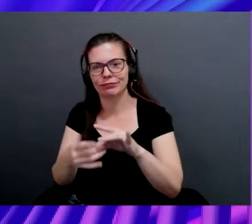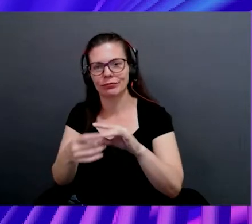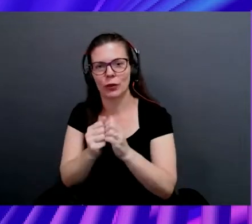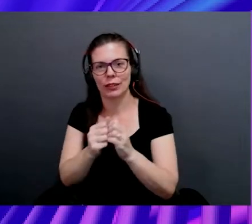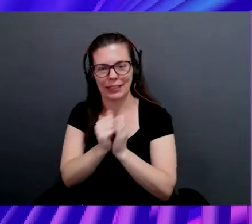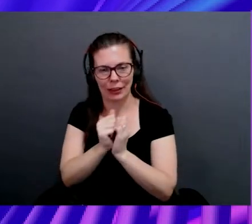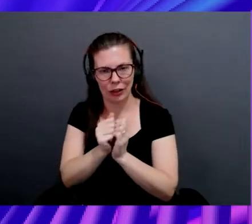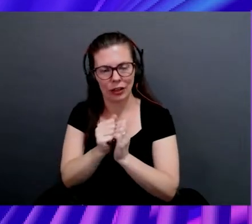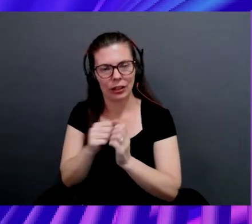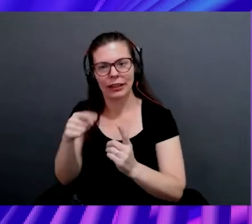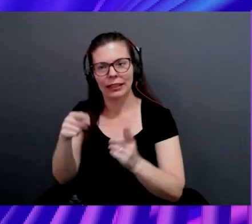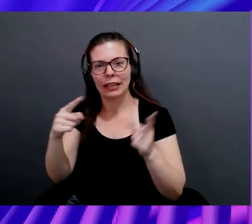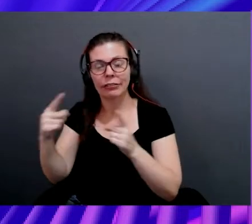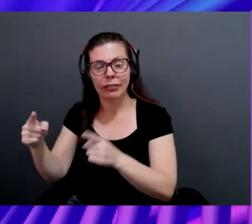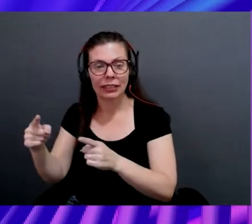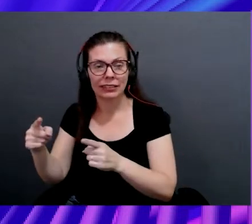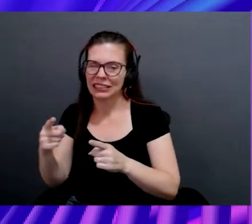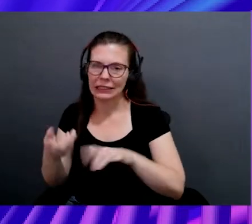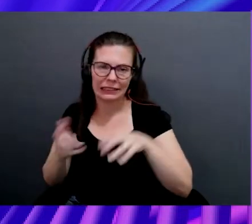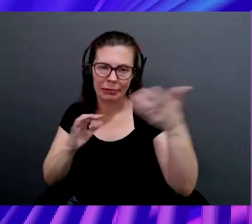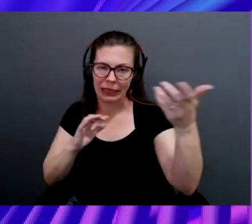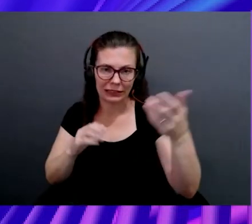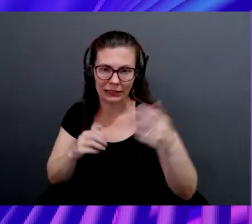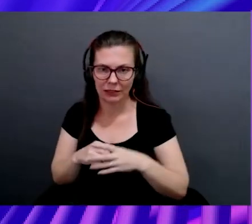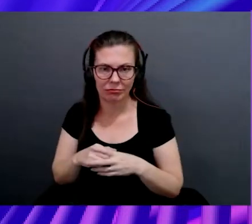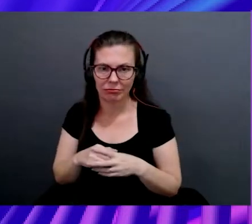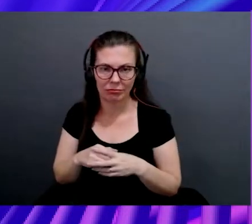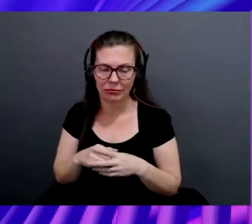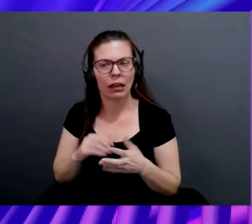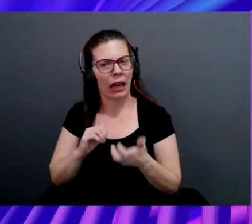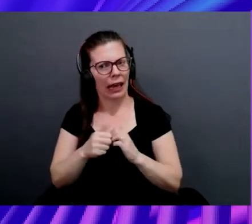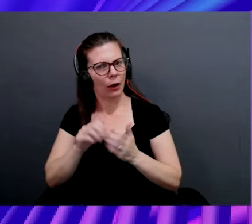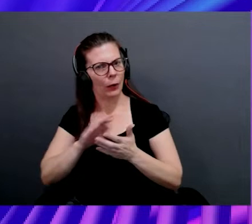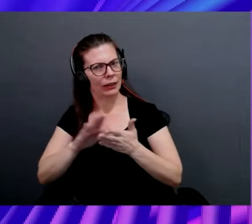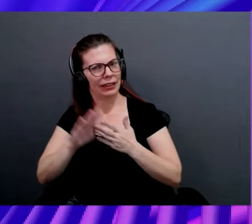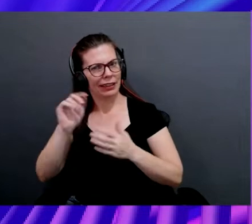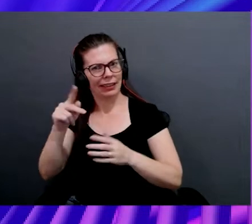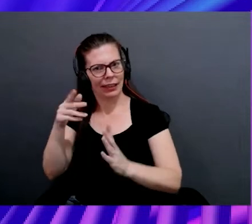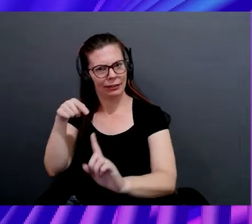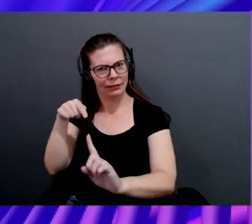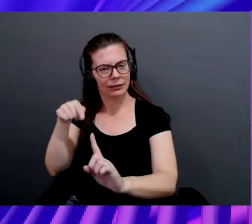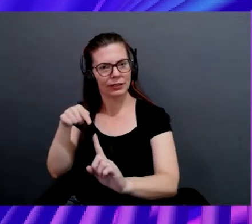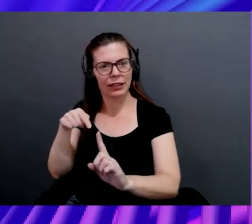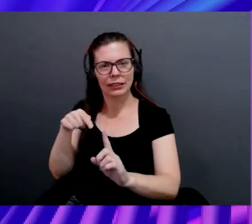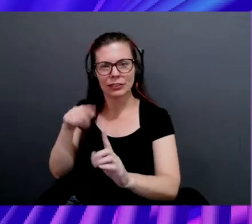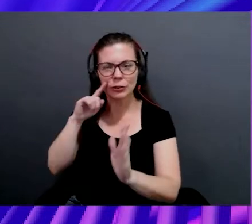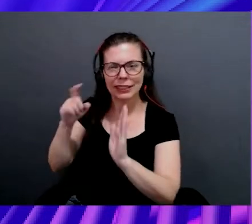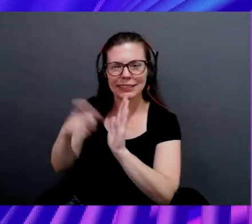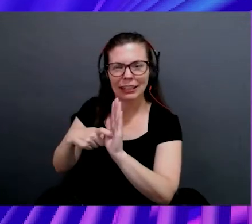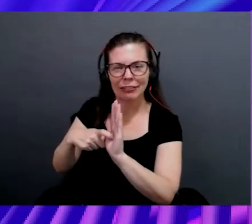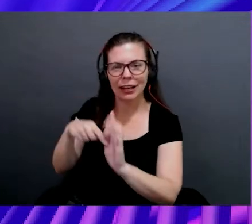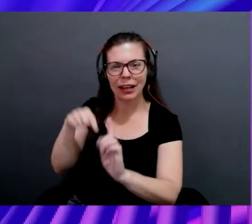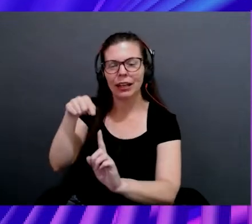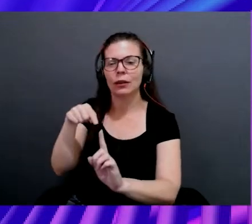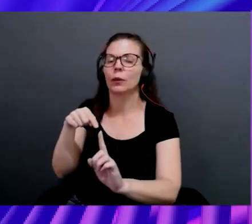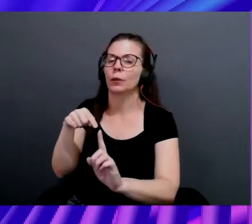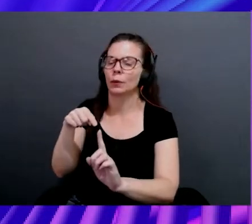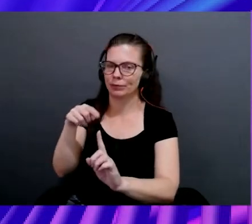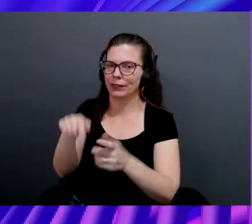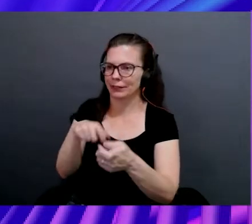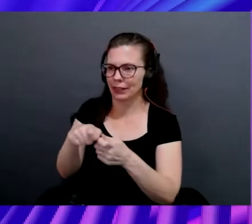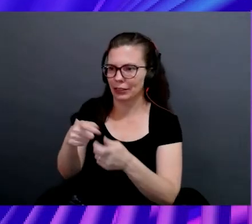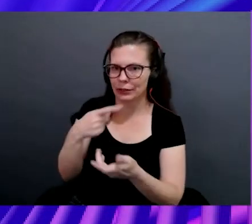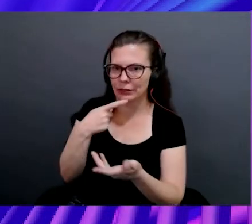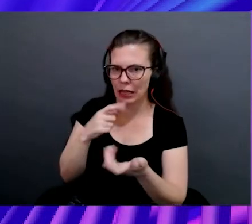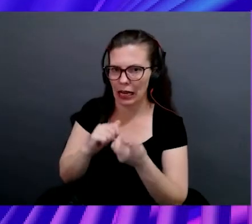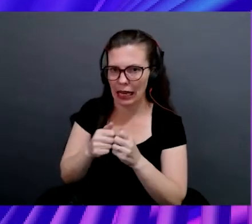these events and it's just a mess. So how do we clean up the scoop and identify? Exactly like you said. How do we look for